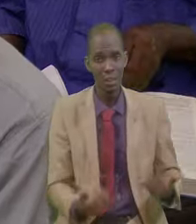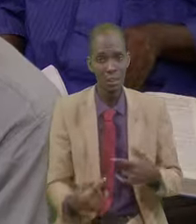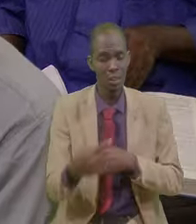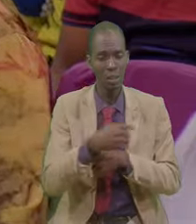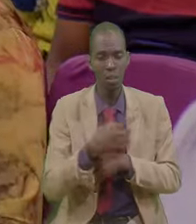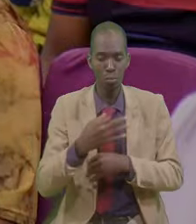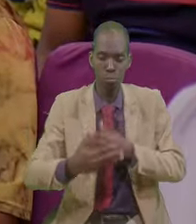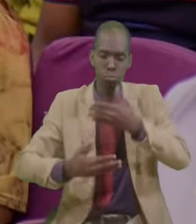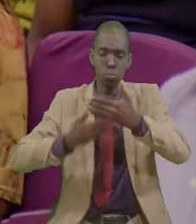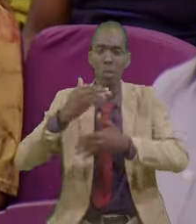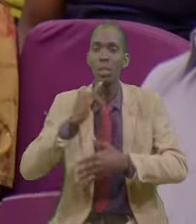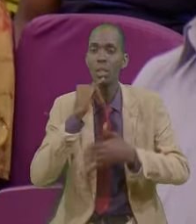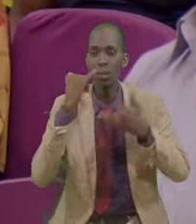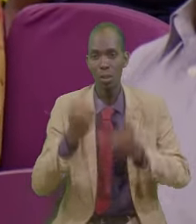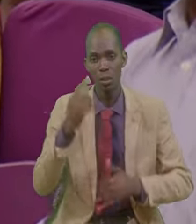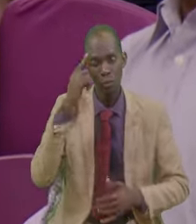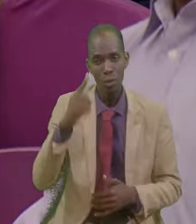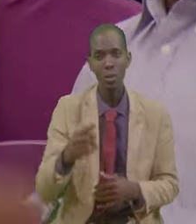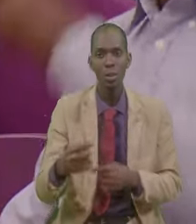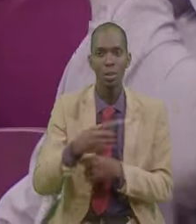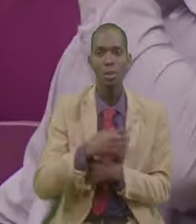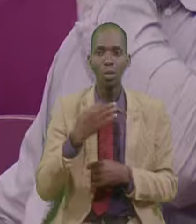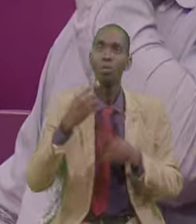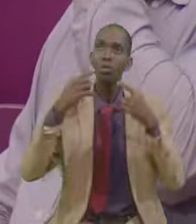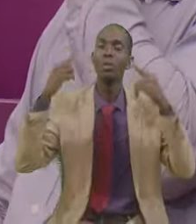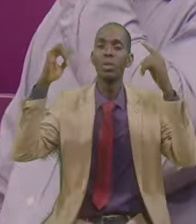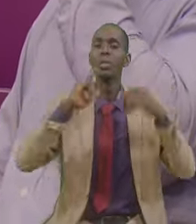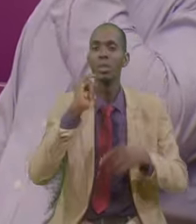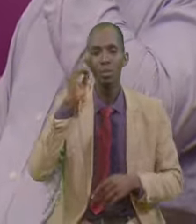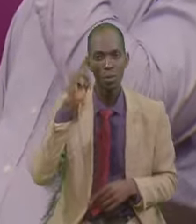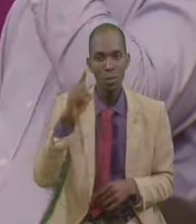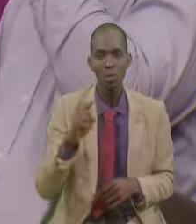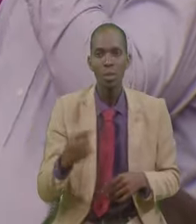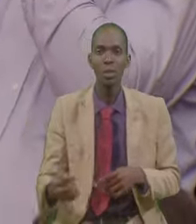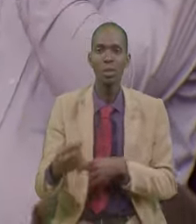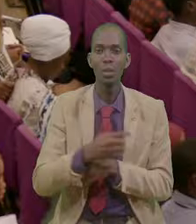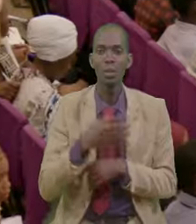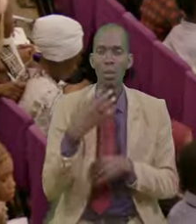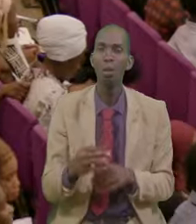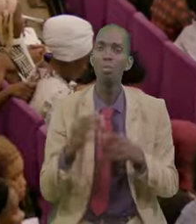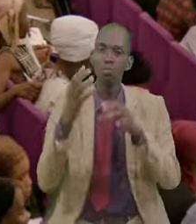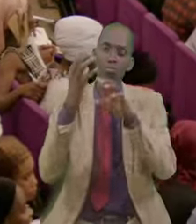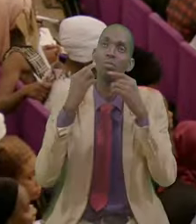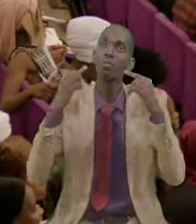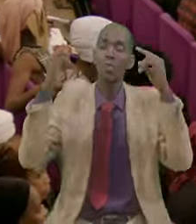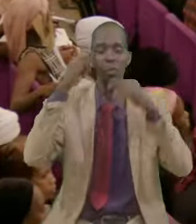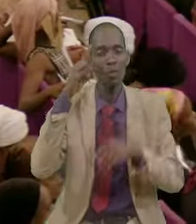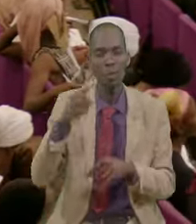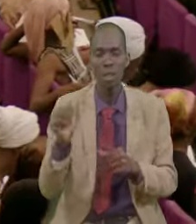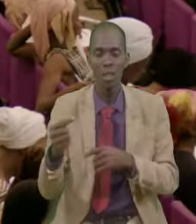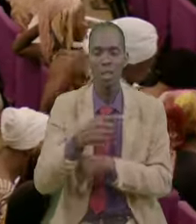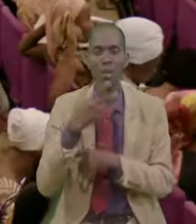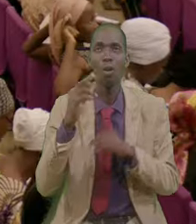has come. The day of success has come. The day of achievement has come. The day of victory